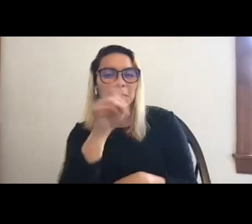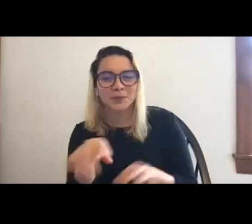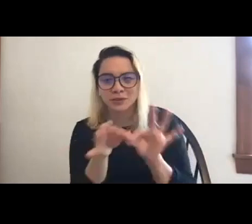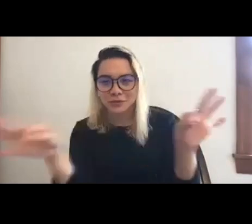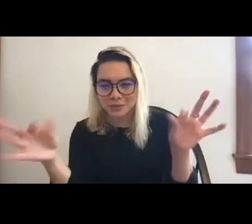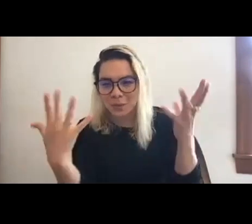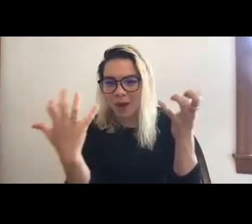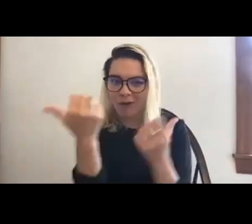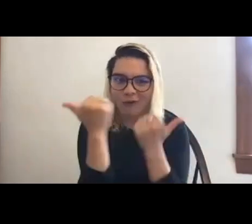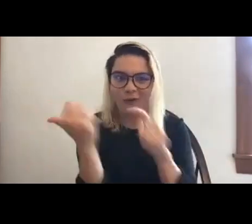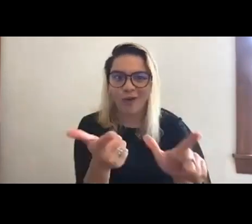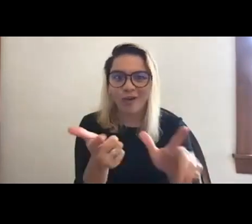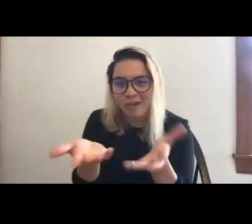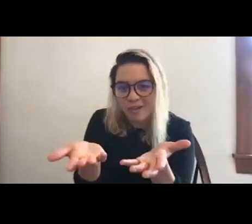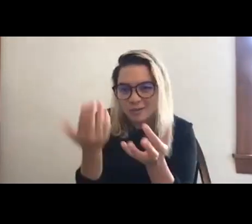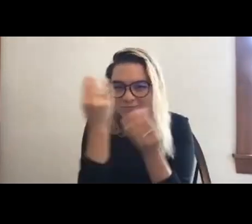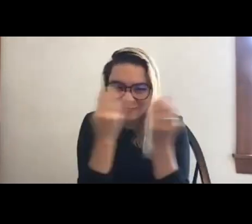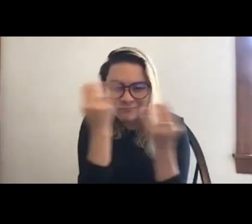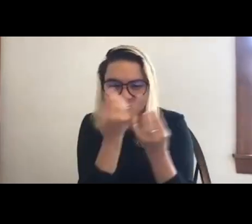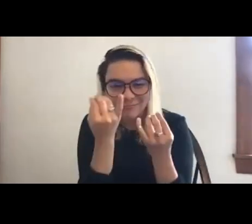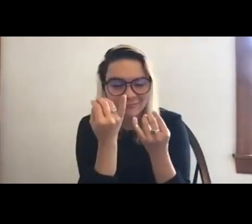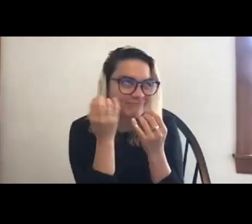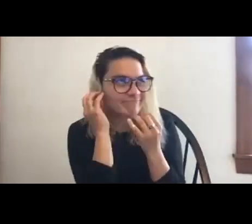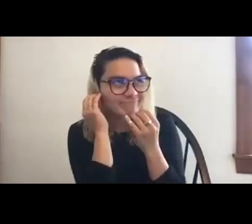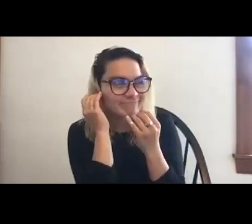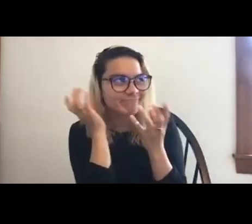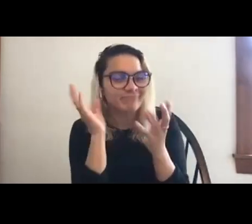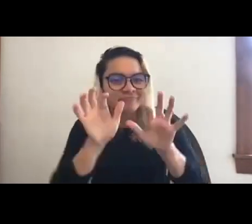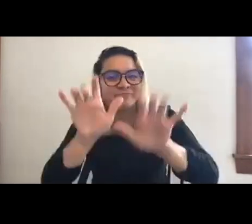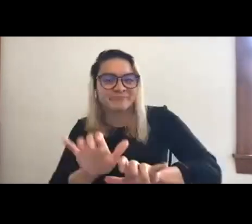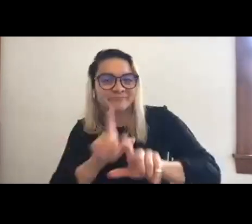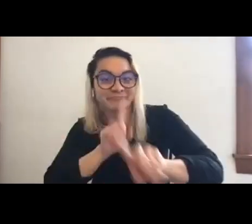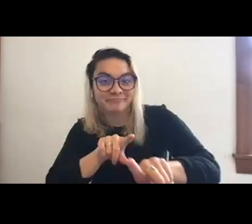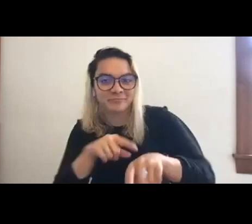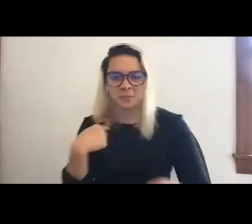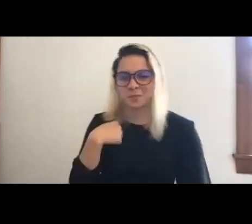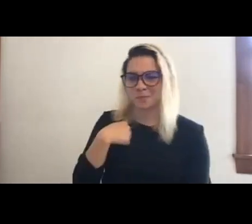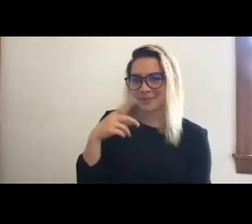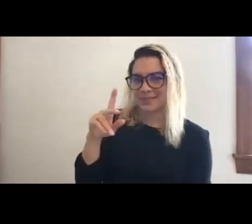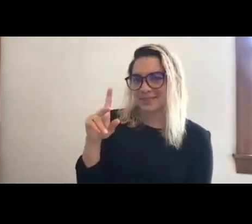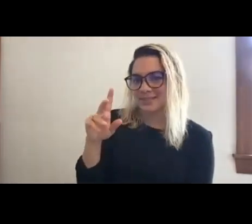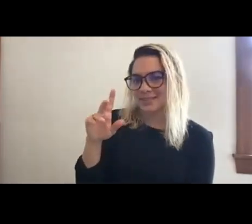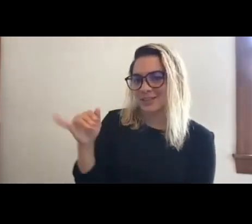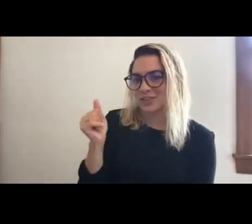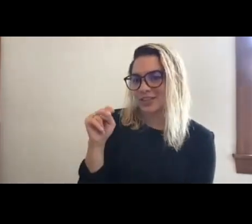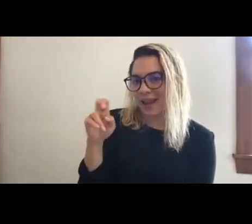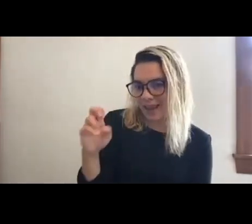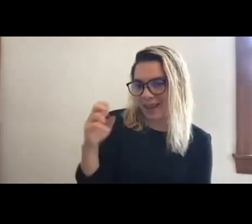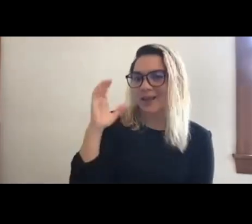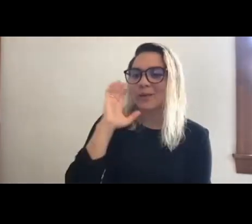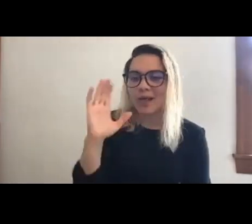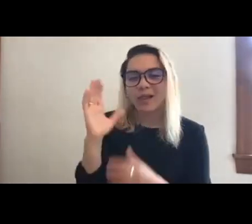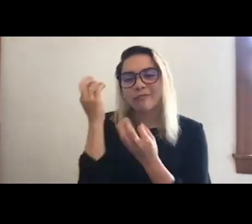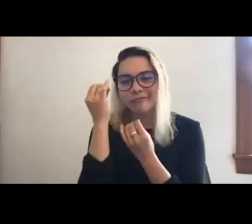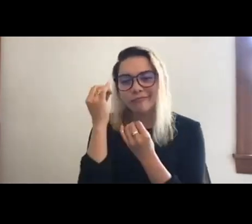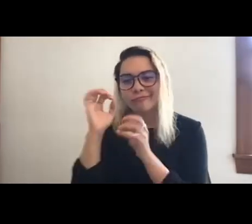in this room to reflect on. And Janae and I will also reflect on it together in conversation with you. And we welcome you to